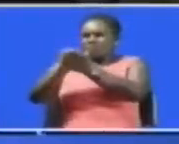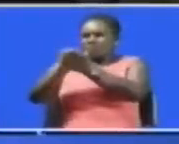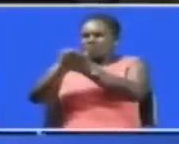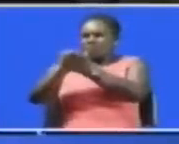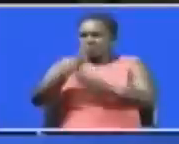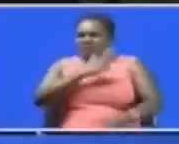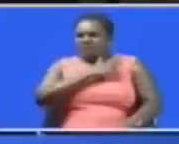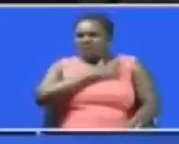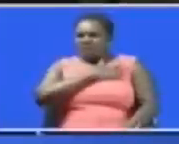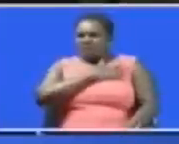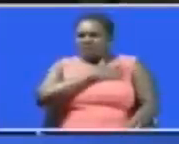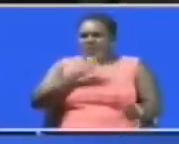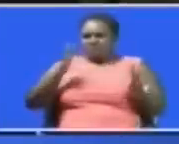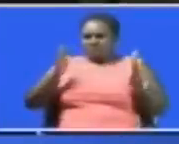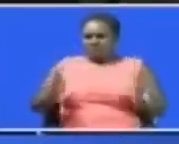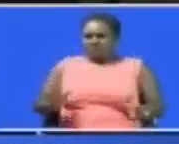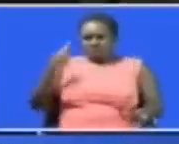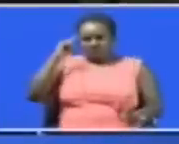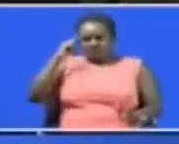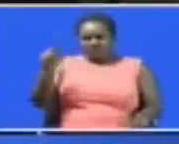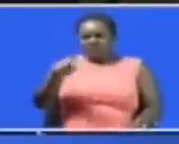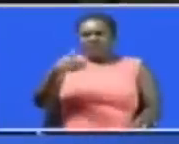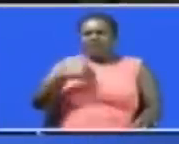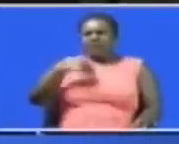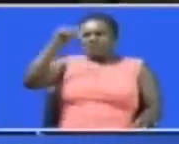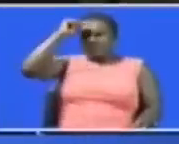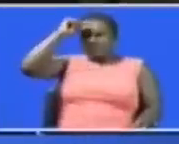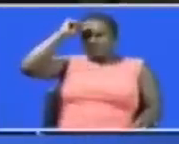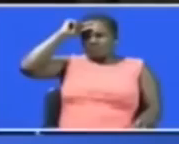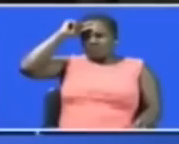that a NASA person thinks there is anything wrong with the government. Yeah,